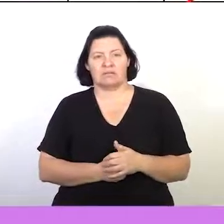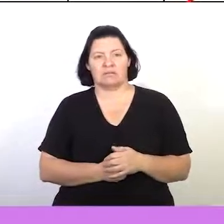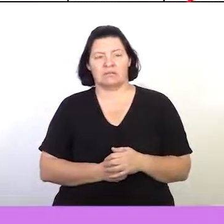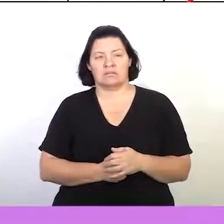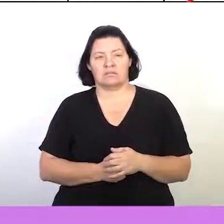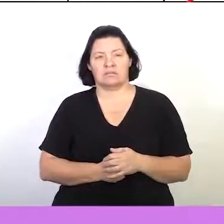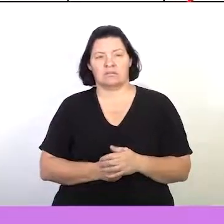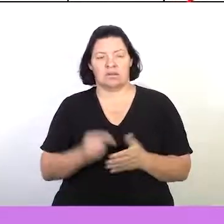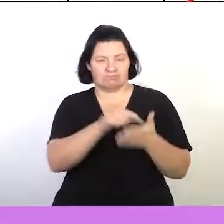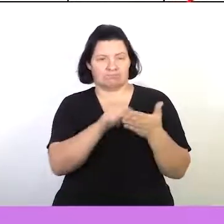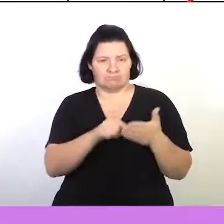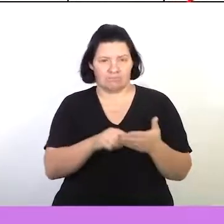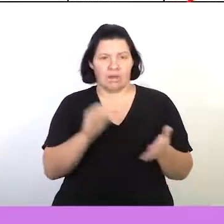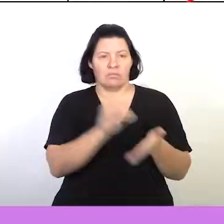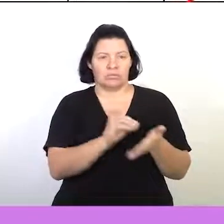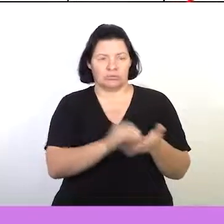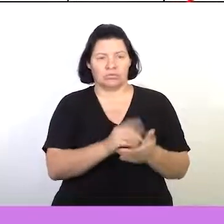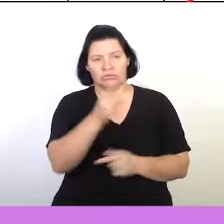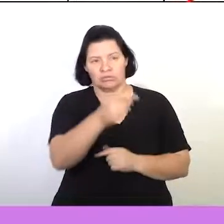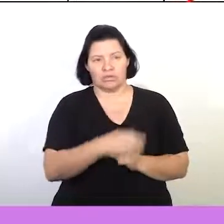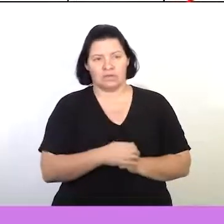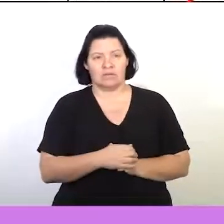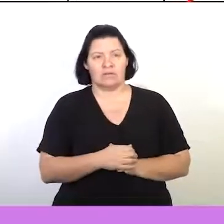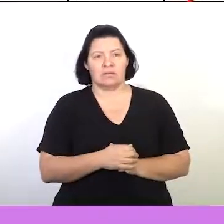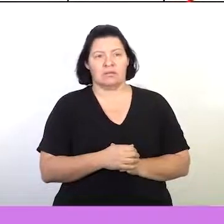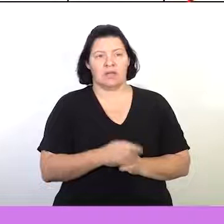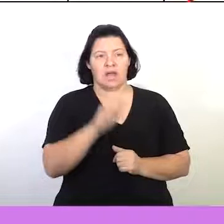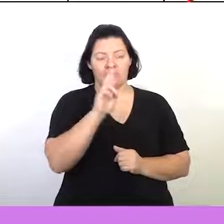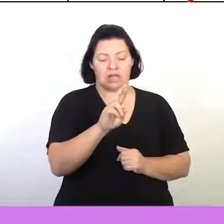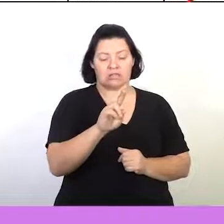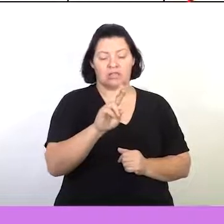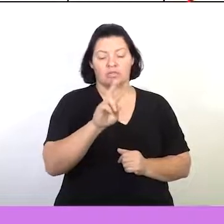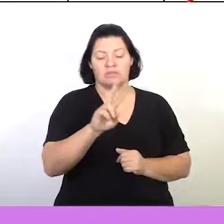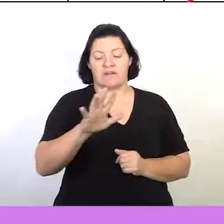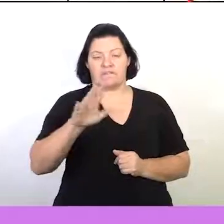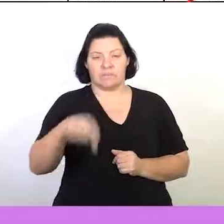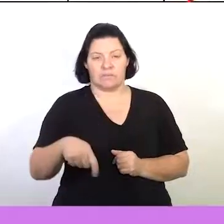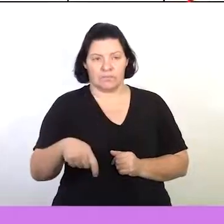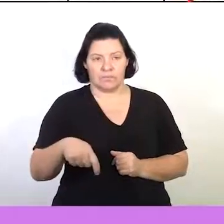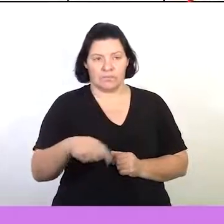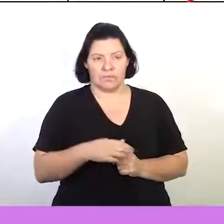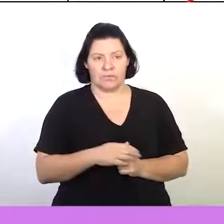it here. So I'm going to quickly type or write down for you. So I'm going to use the rent, that is